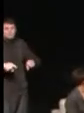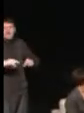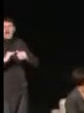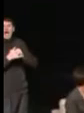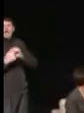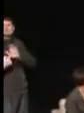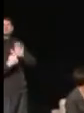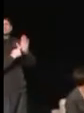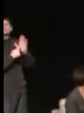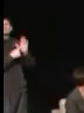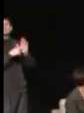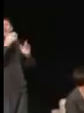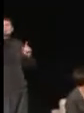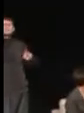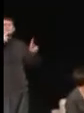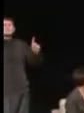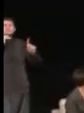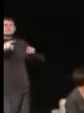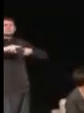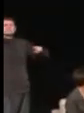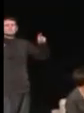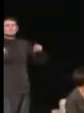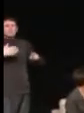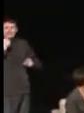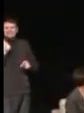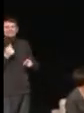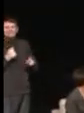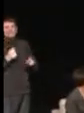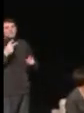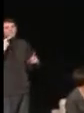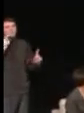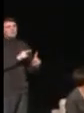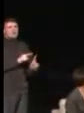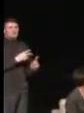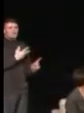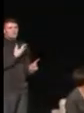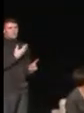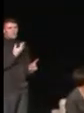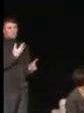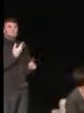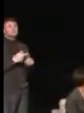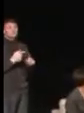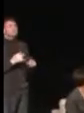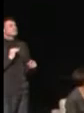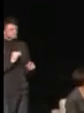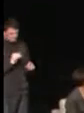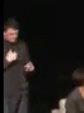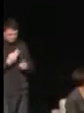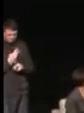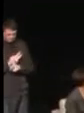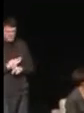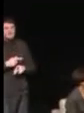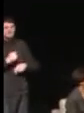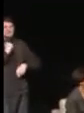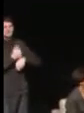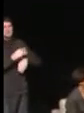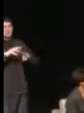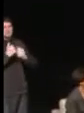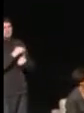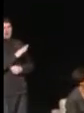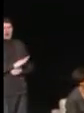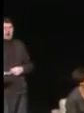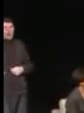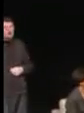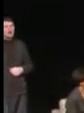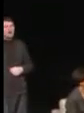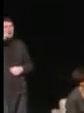views of Indigenous peoples would be through the eyes of the youth. So we set out to hold these workshops across the country.